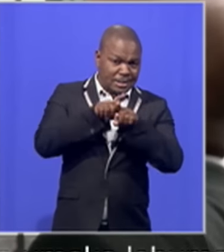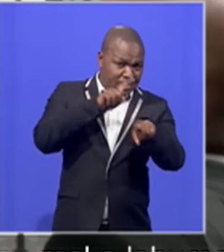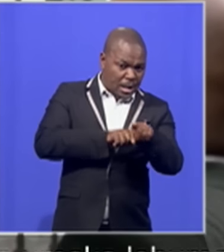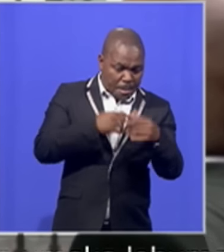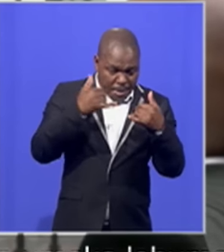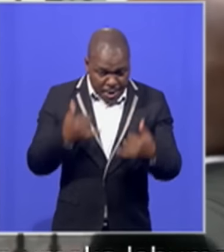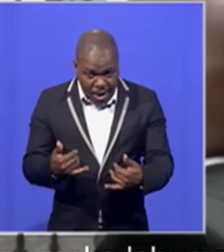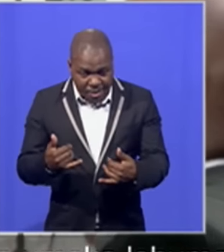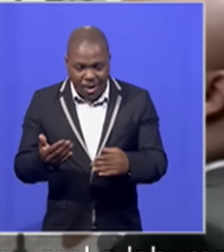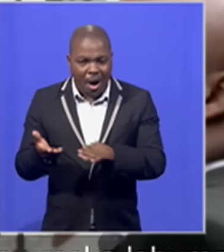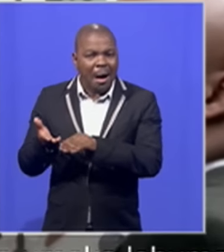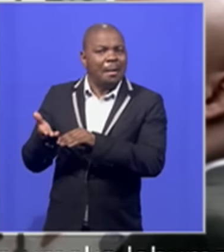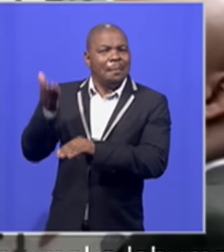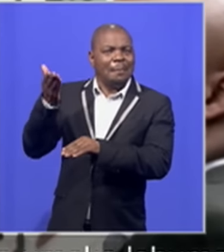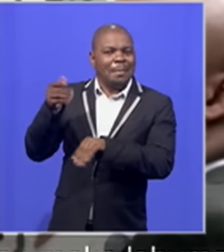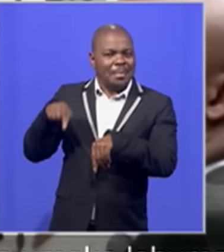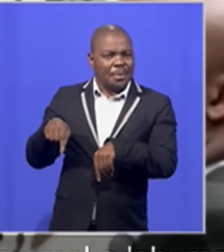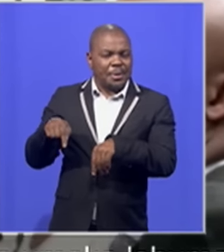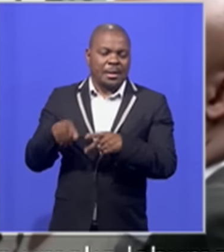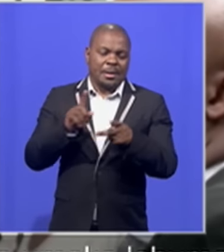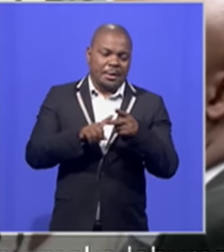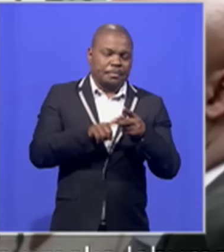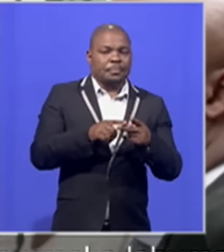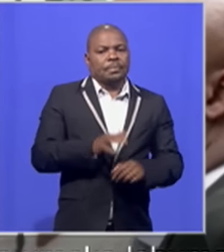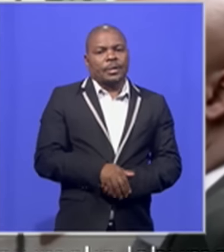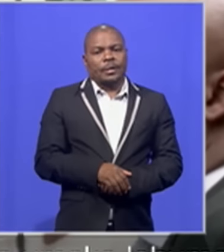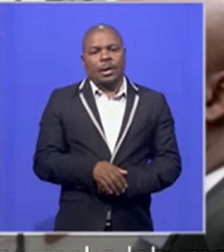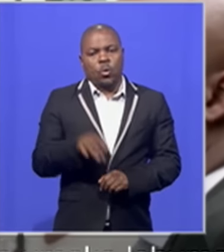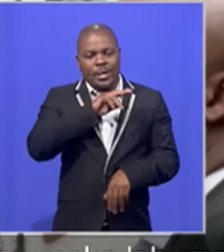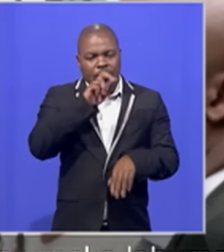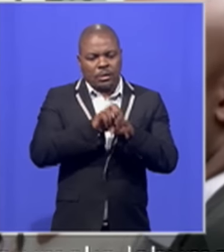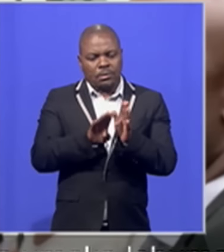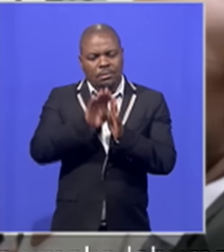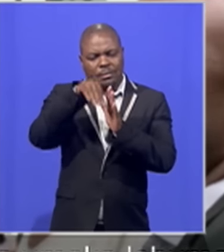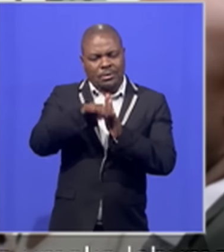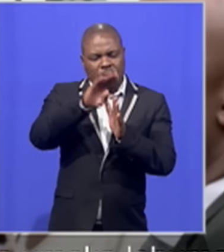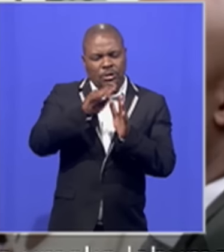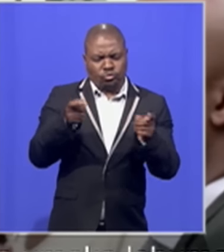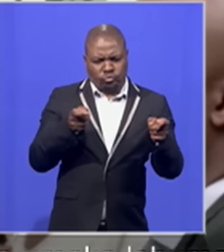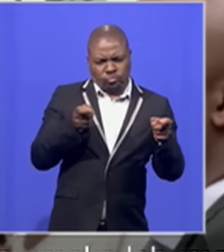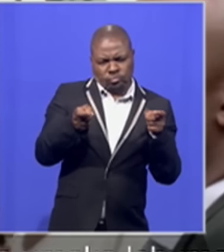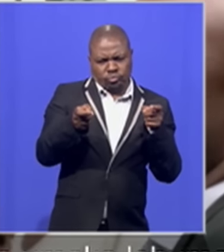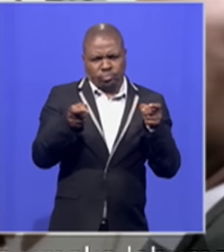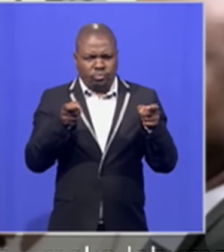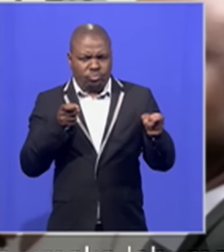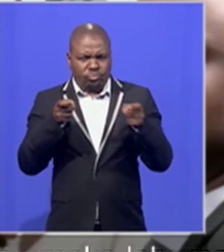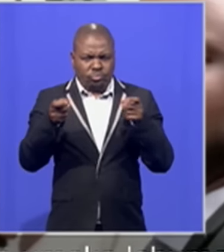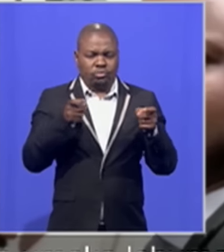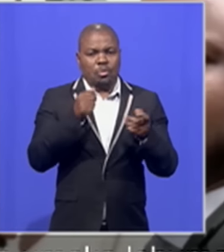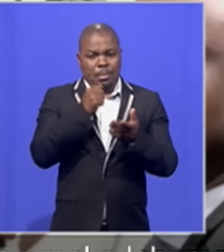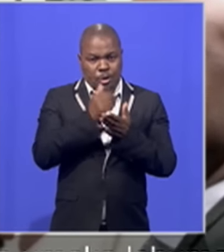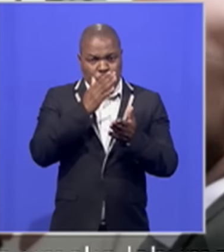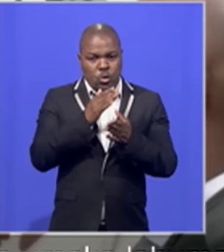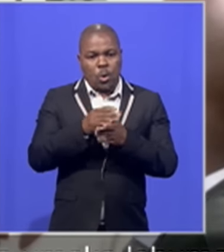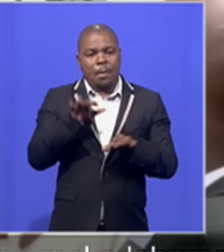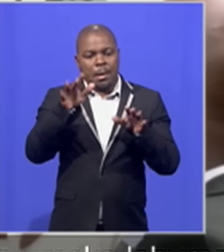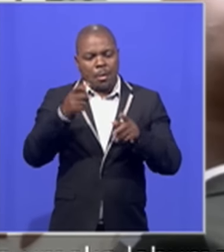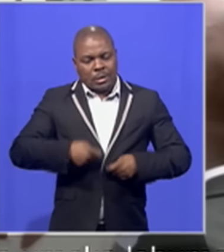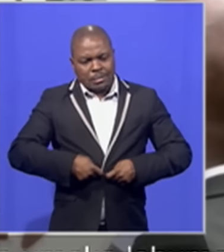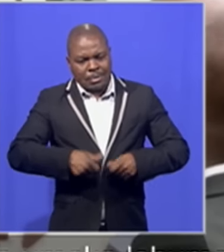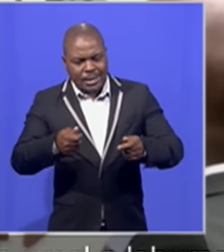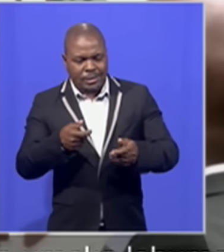back now, it has gone up much higher. So when we talk about containing inflation, it is essentially about maintaining a lower cost of living,